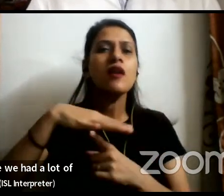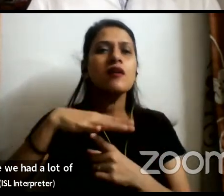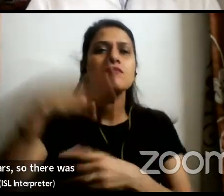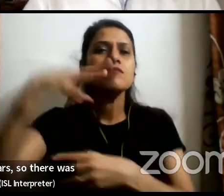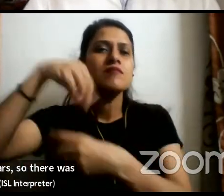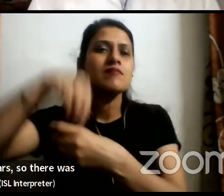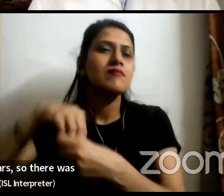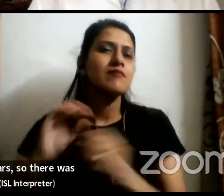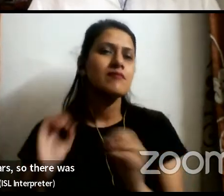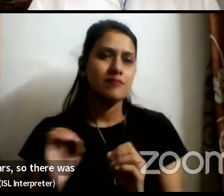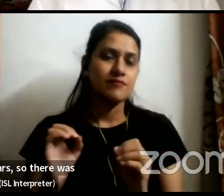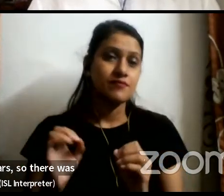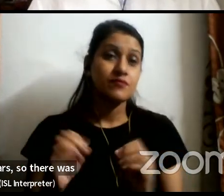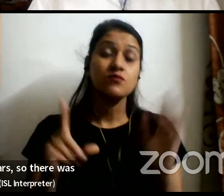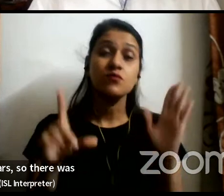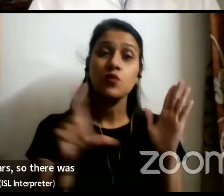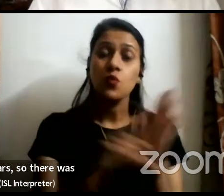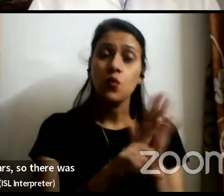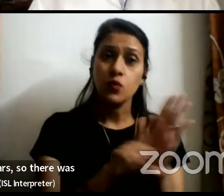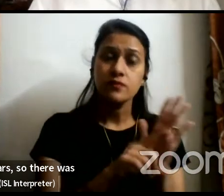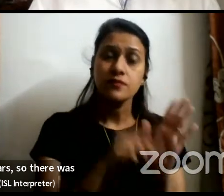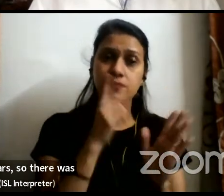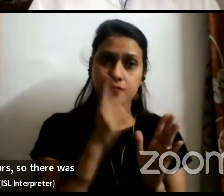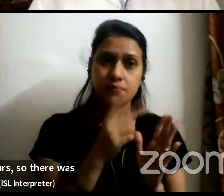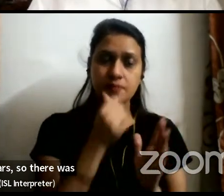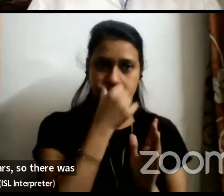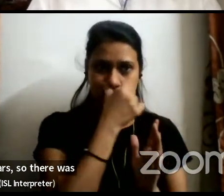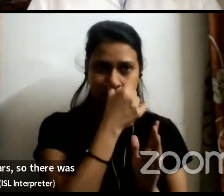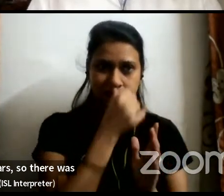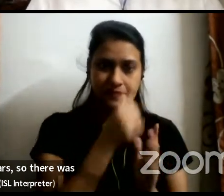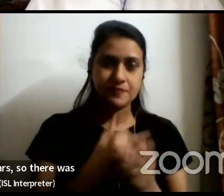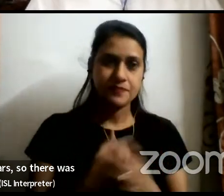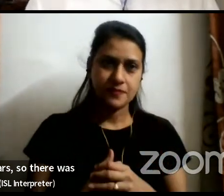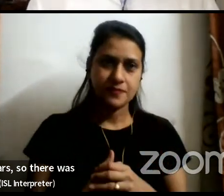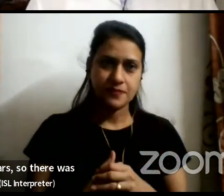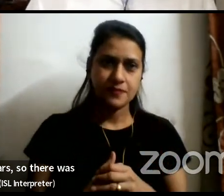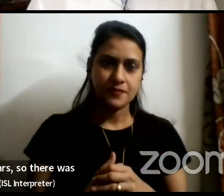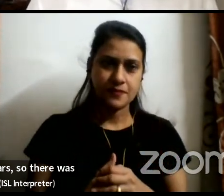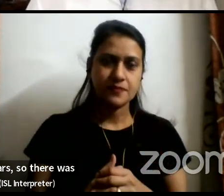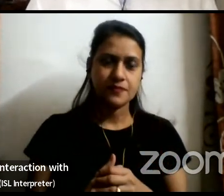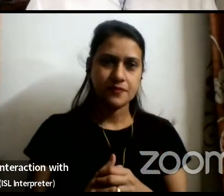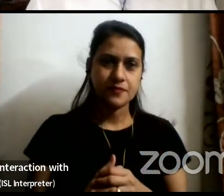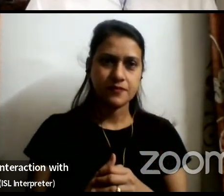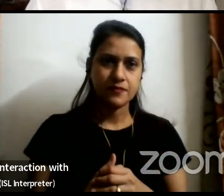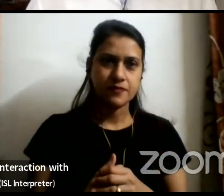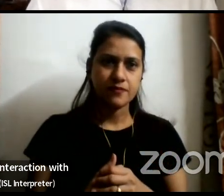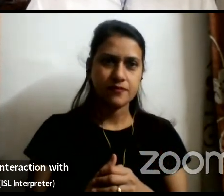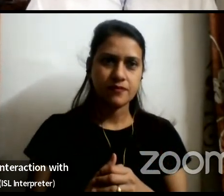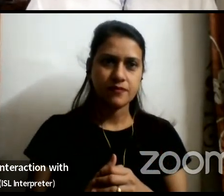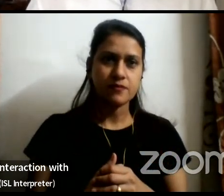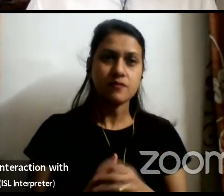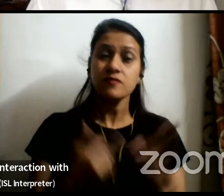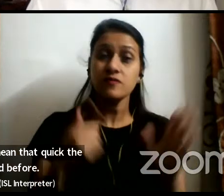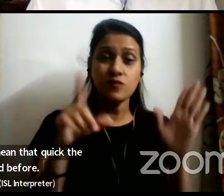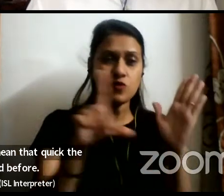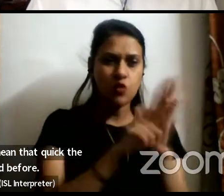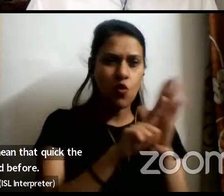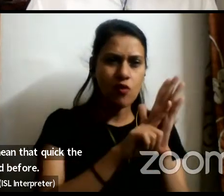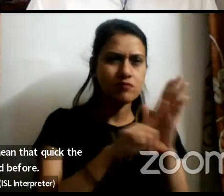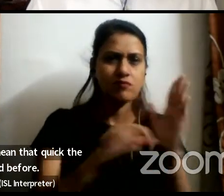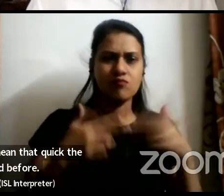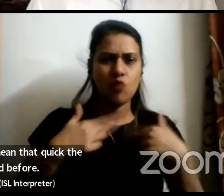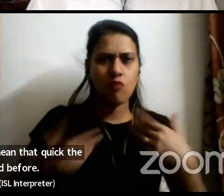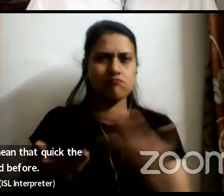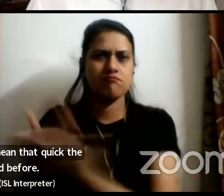with the courts, again, we saw that doesn't mean that the law should never be challenged before the courts. I think all